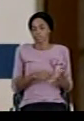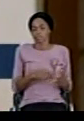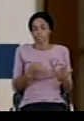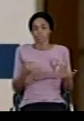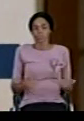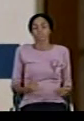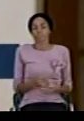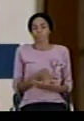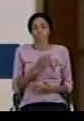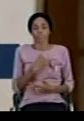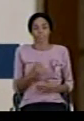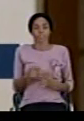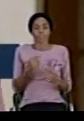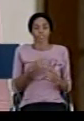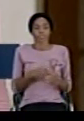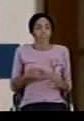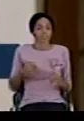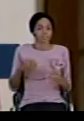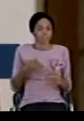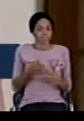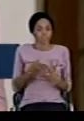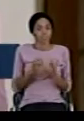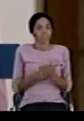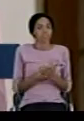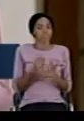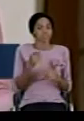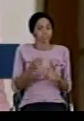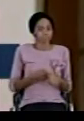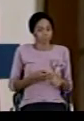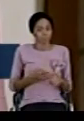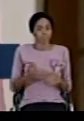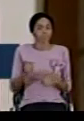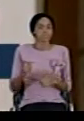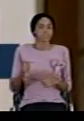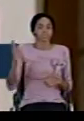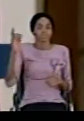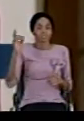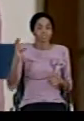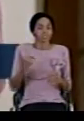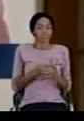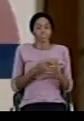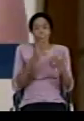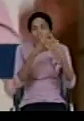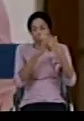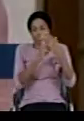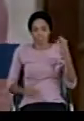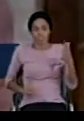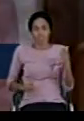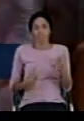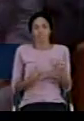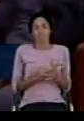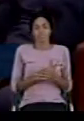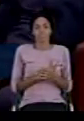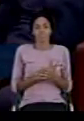then during that month too, it suddenly disappeared. Praise God.